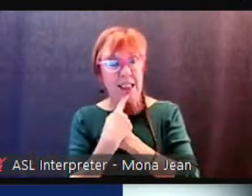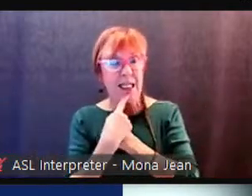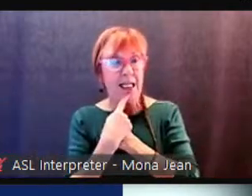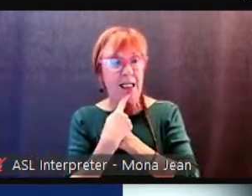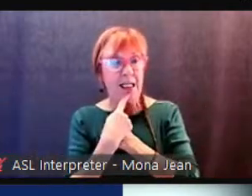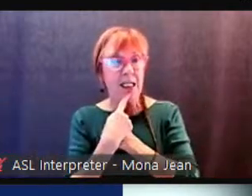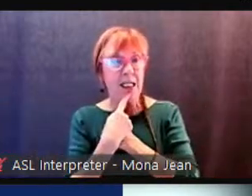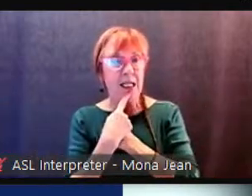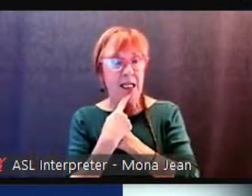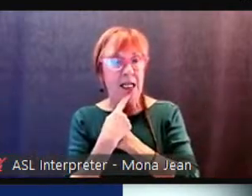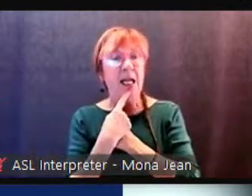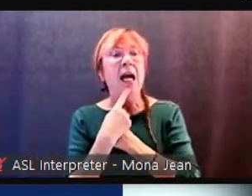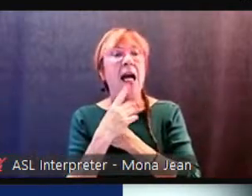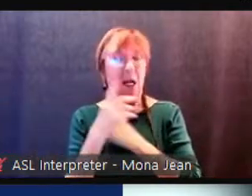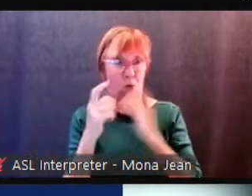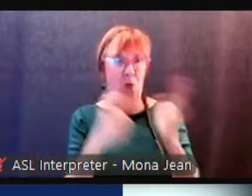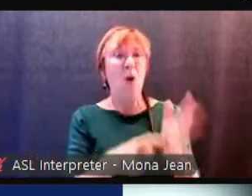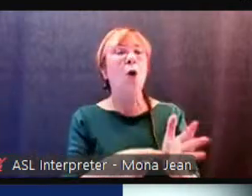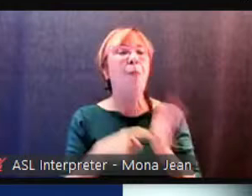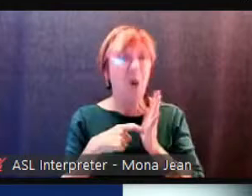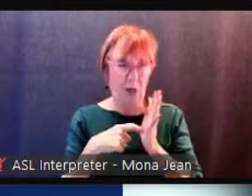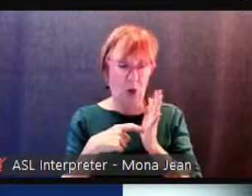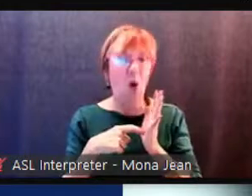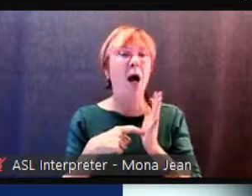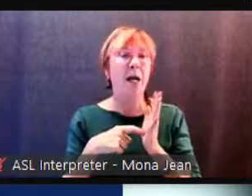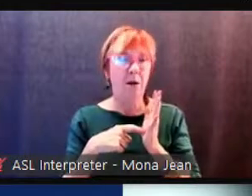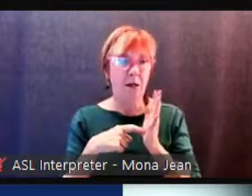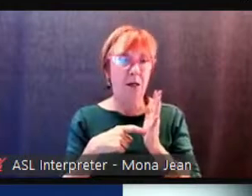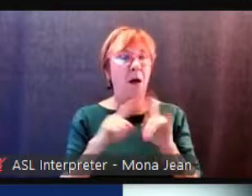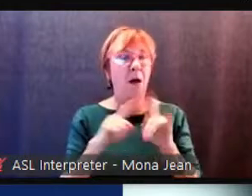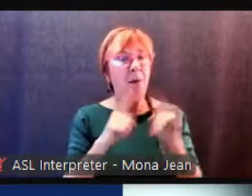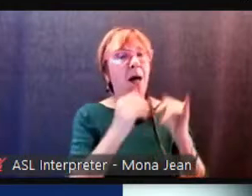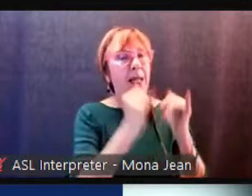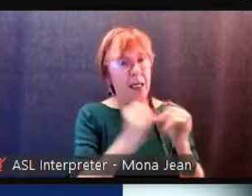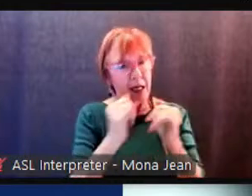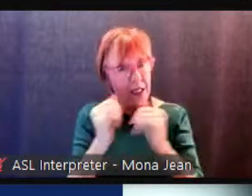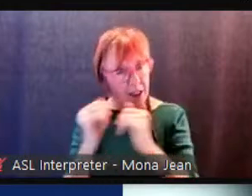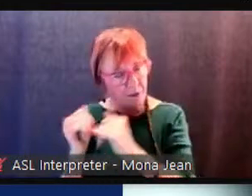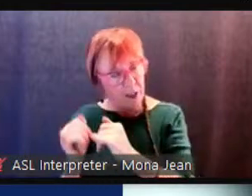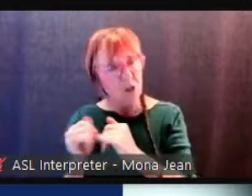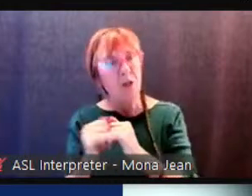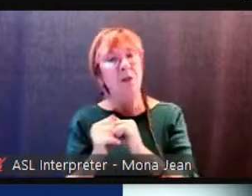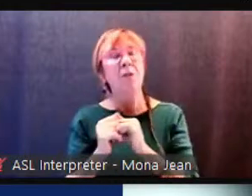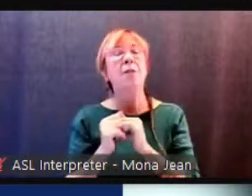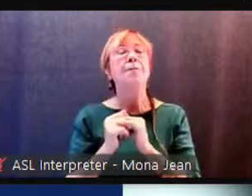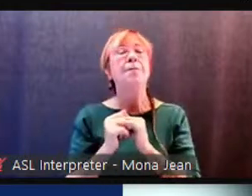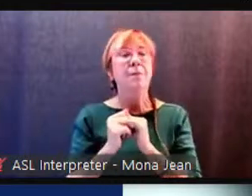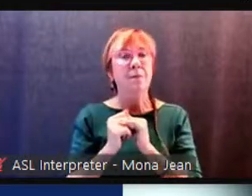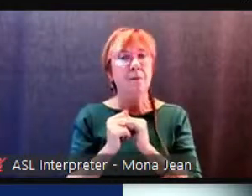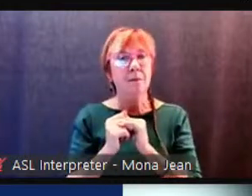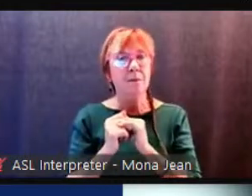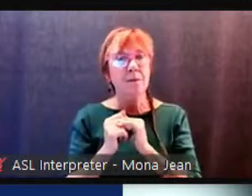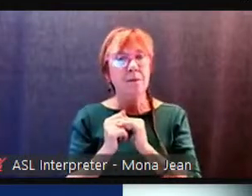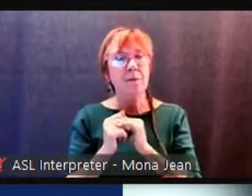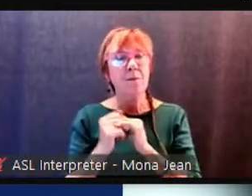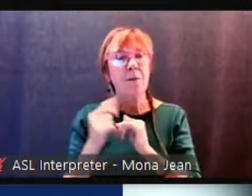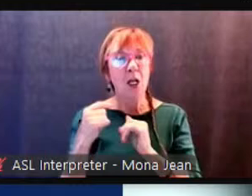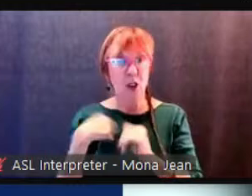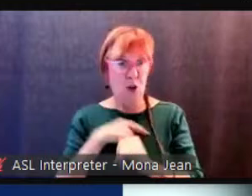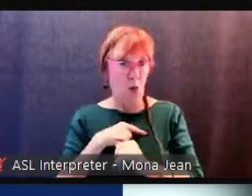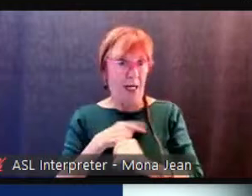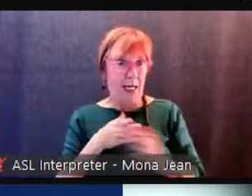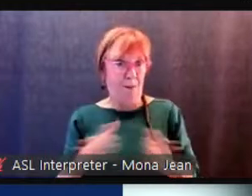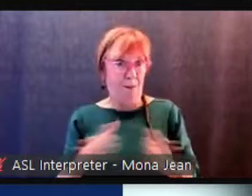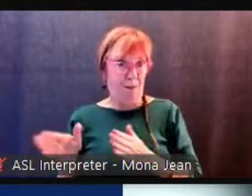absolutely what will be required, right, on those case-by-case bases as we work through the rebuild, right? So we at planning would